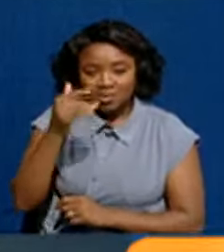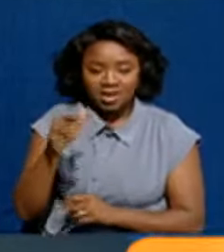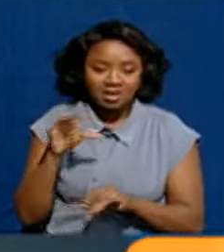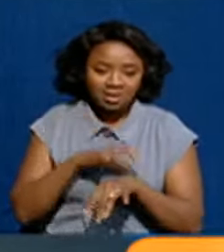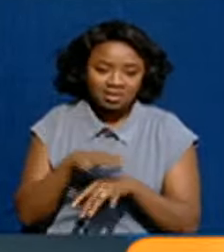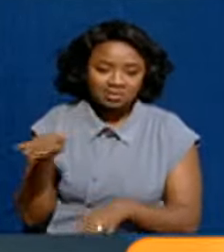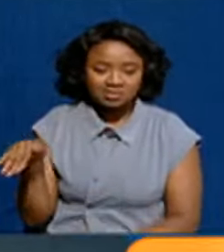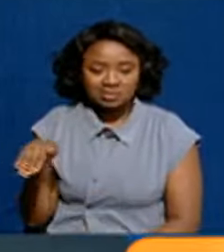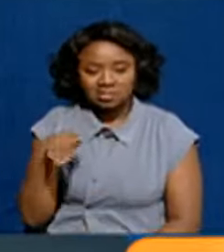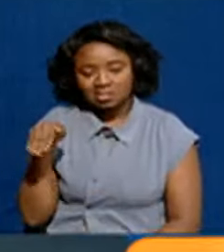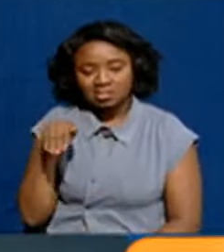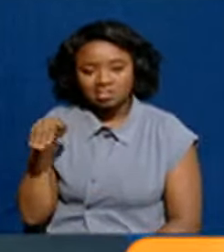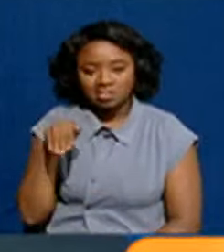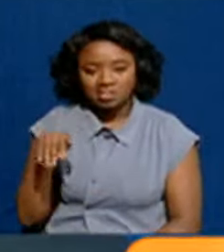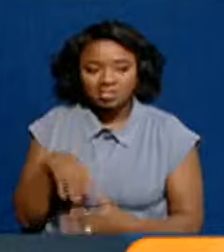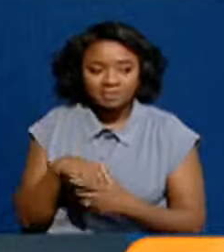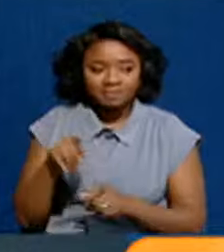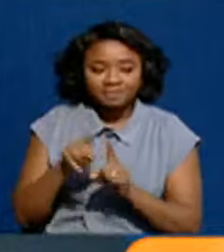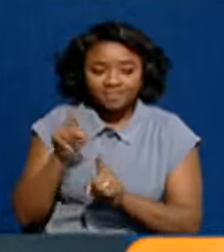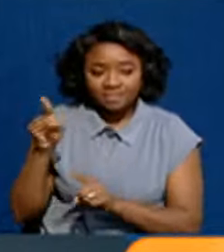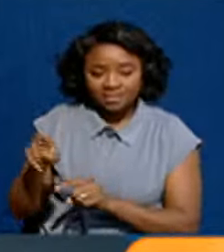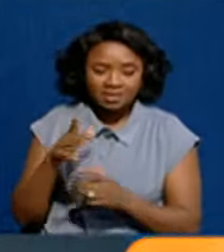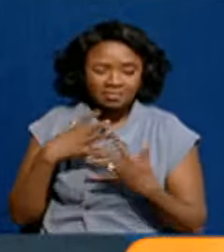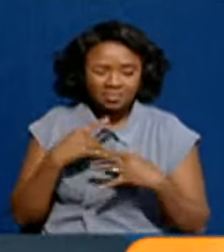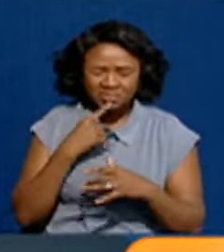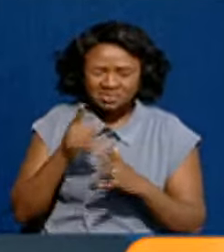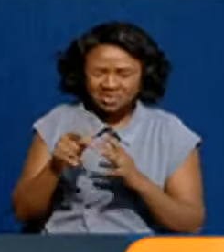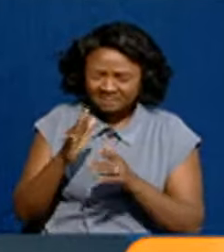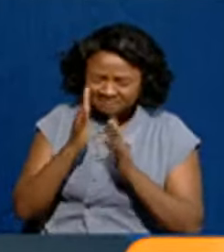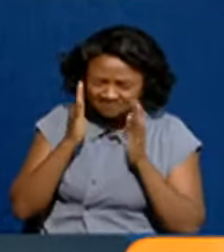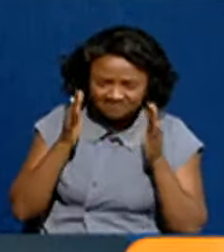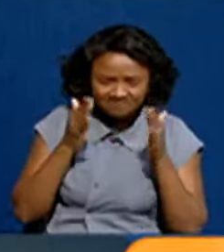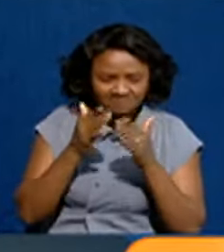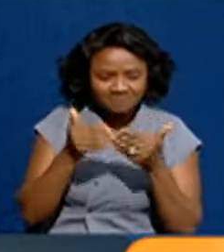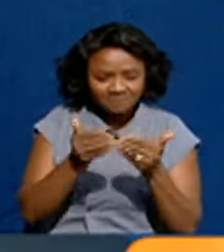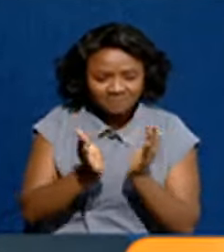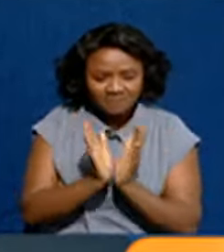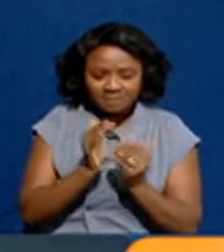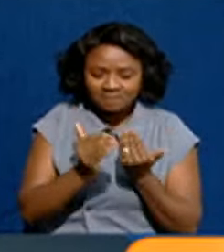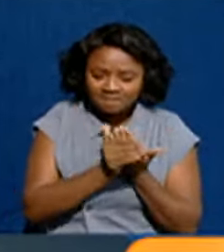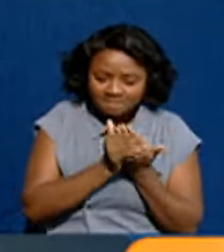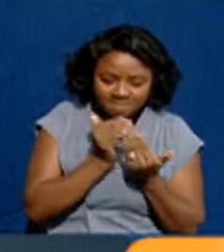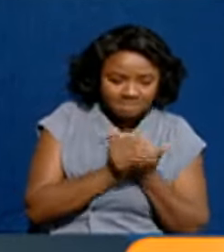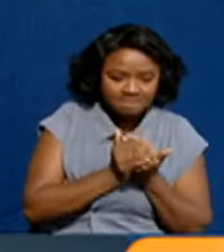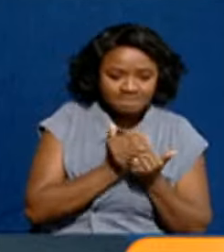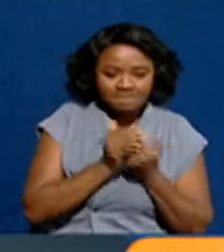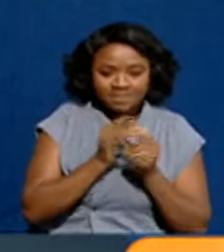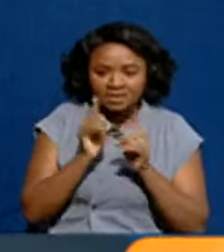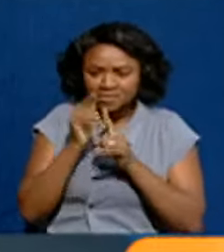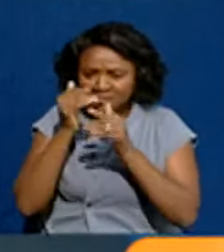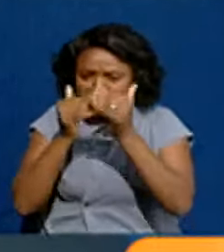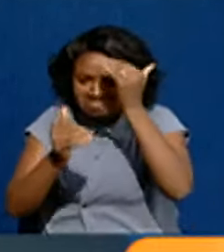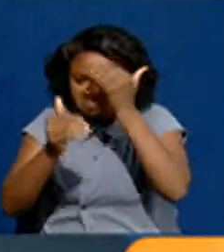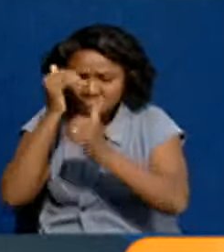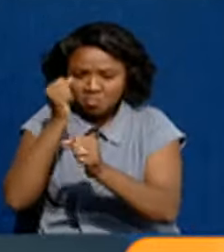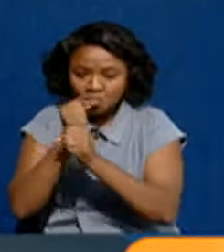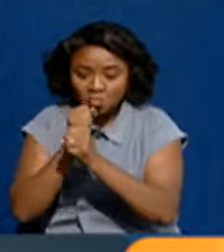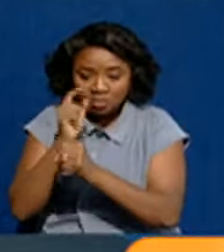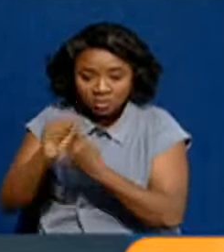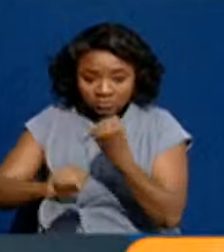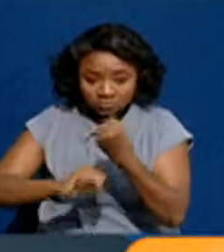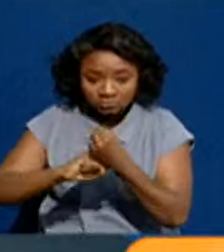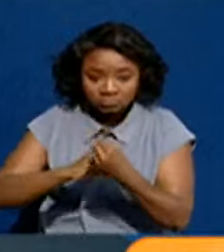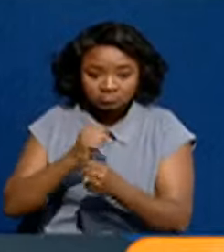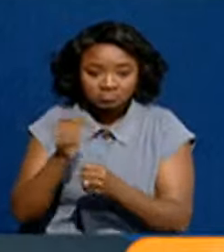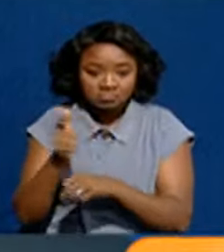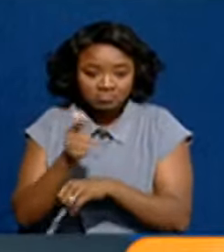Molo reports, Oyier was eulogized as a dedicated family man and professional whose contribution to the media field will